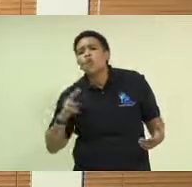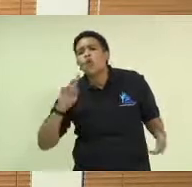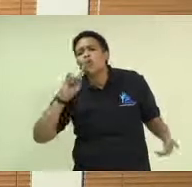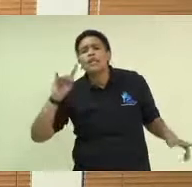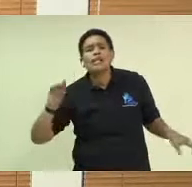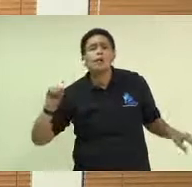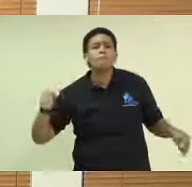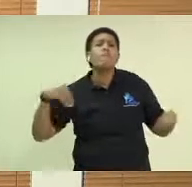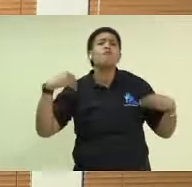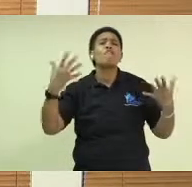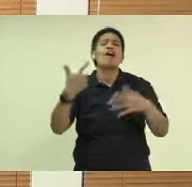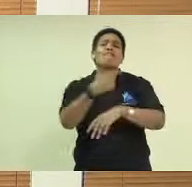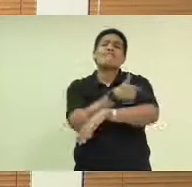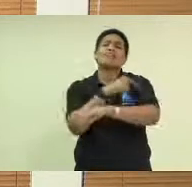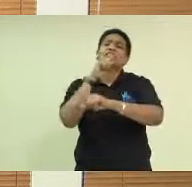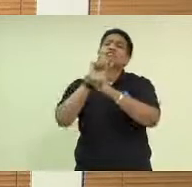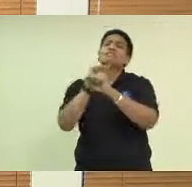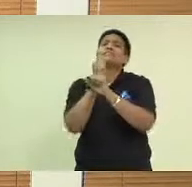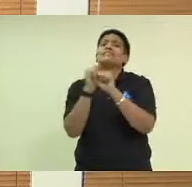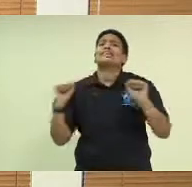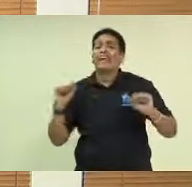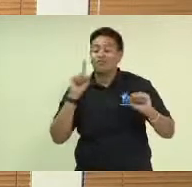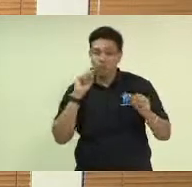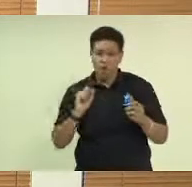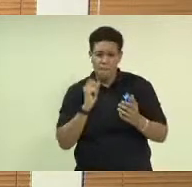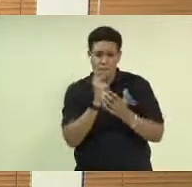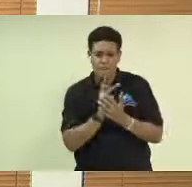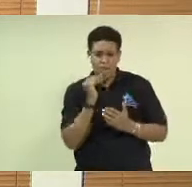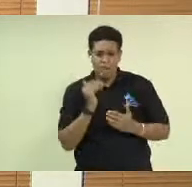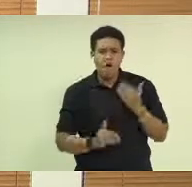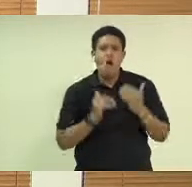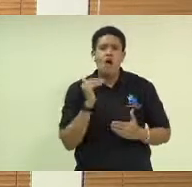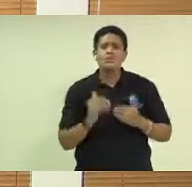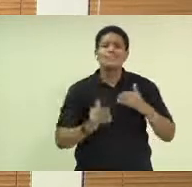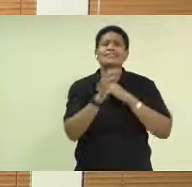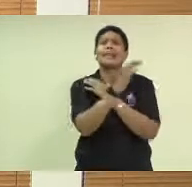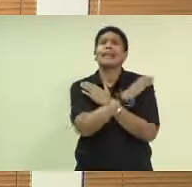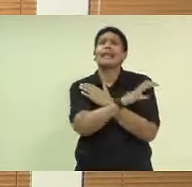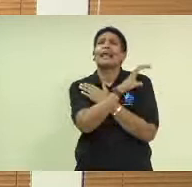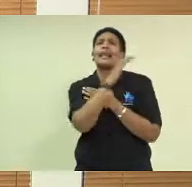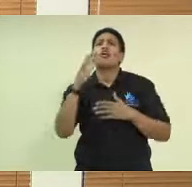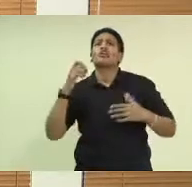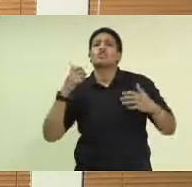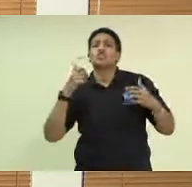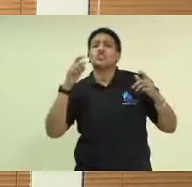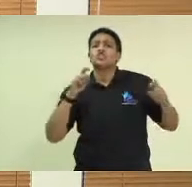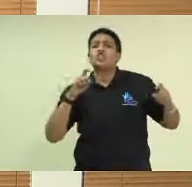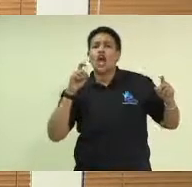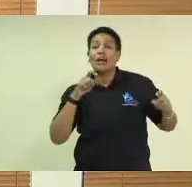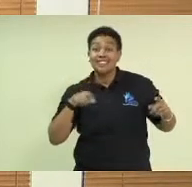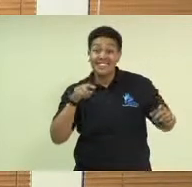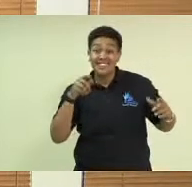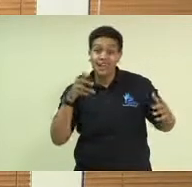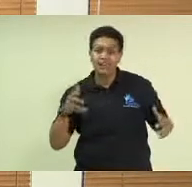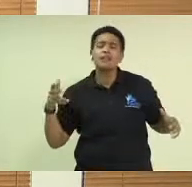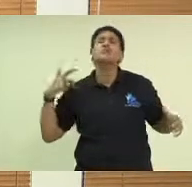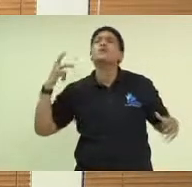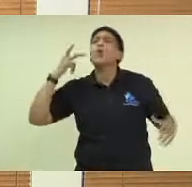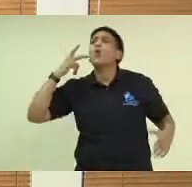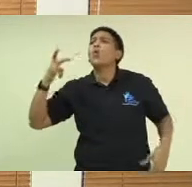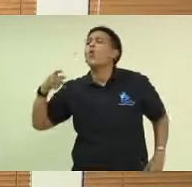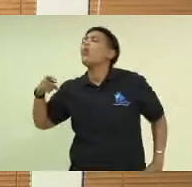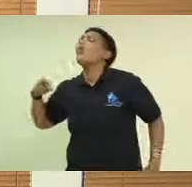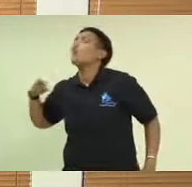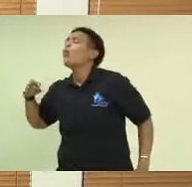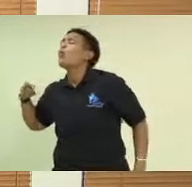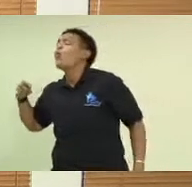provide vaccines that are safe. So the approval process, the clinical trials, these are all things that we look at, and we